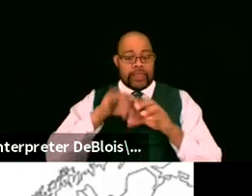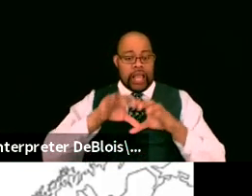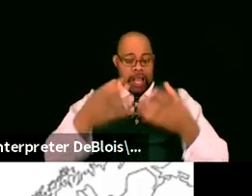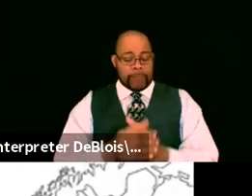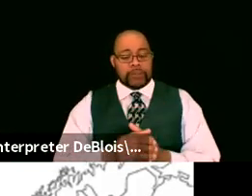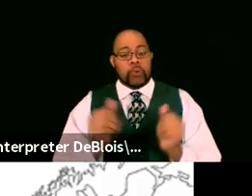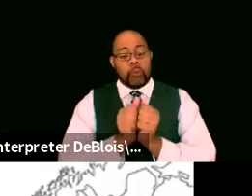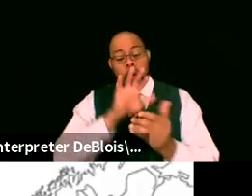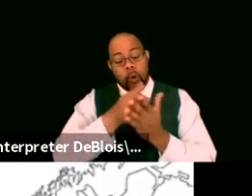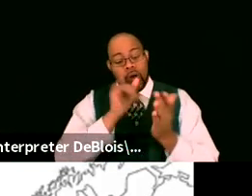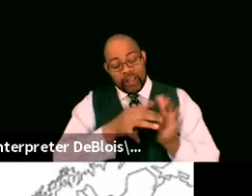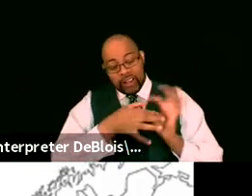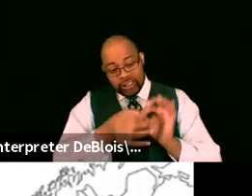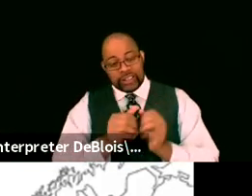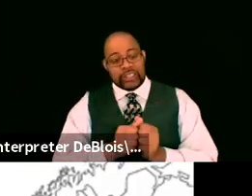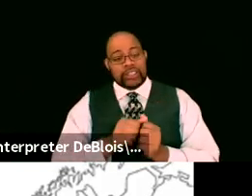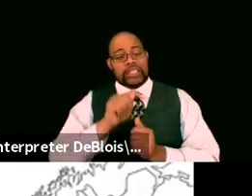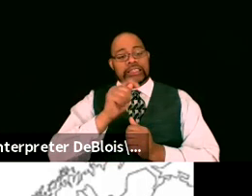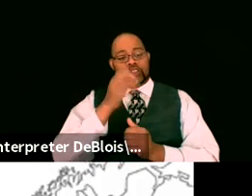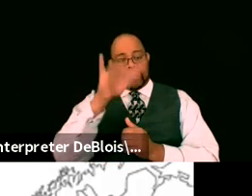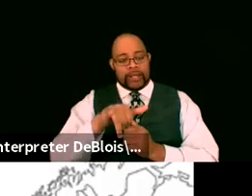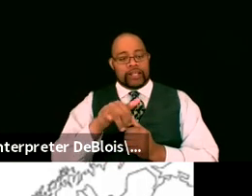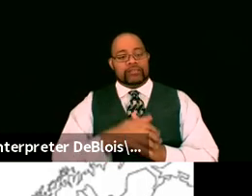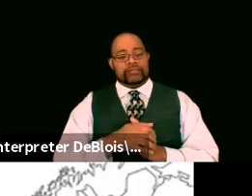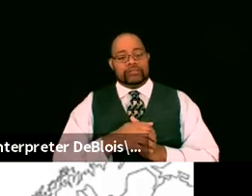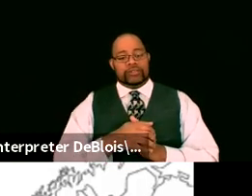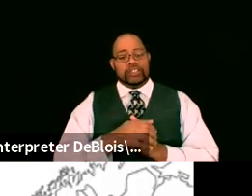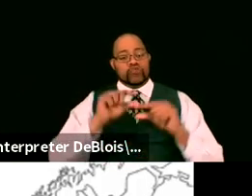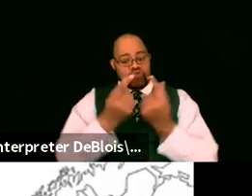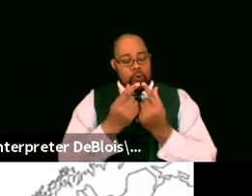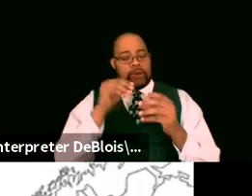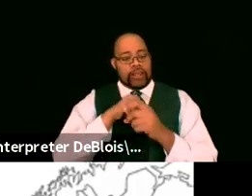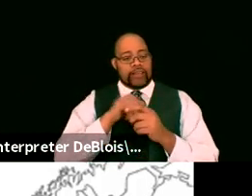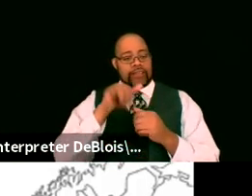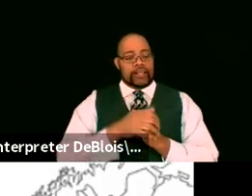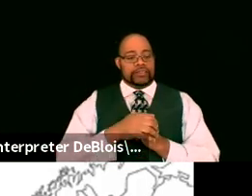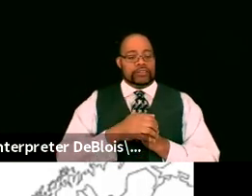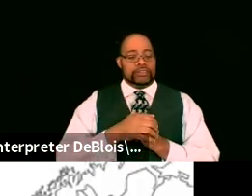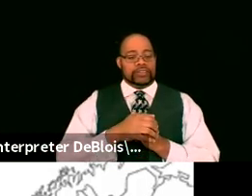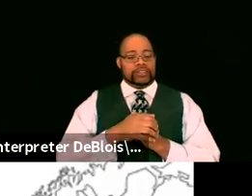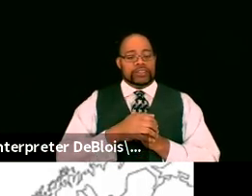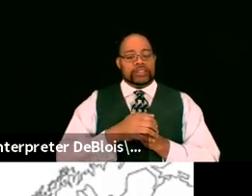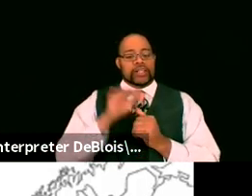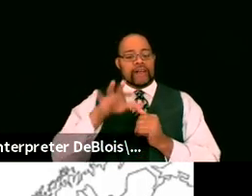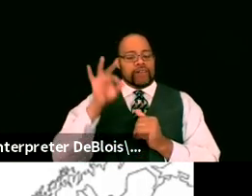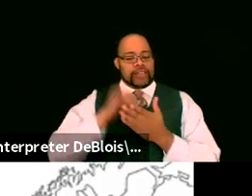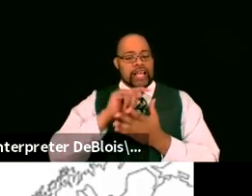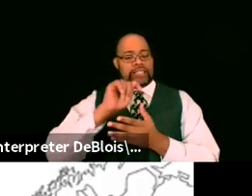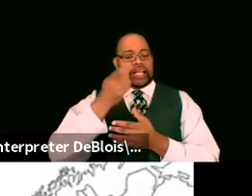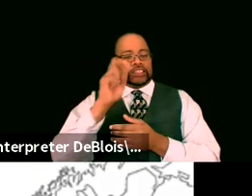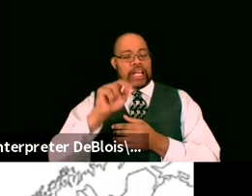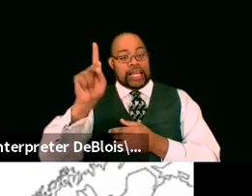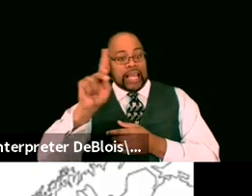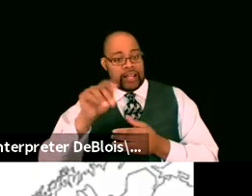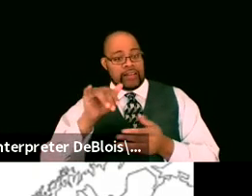amongst all of this, a taxon, so a phylogenetic group within the Burkholderia-Sapiecia complex was defined known as taxon K. And